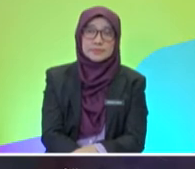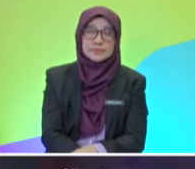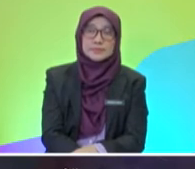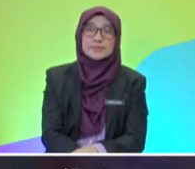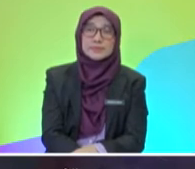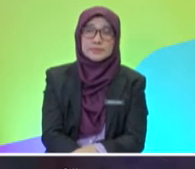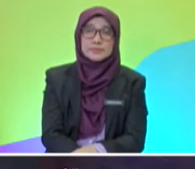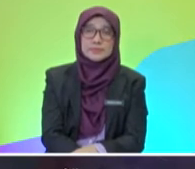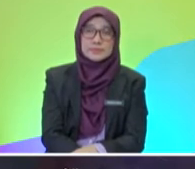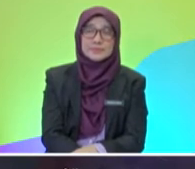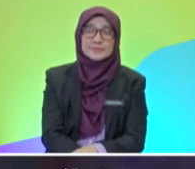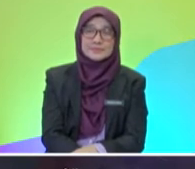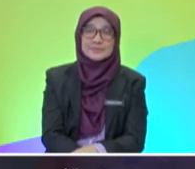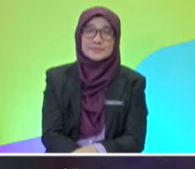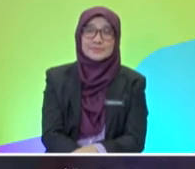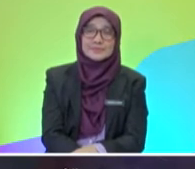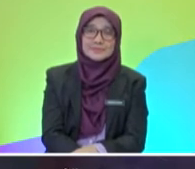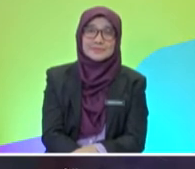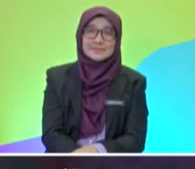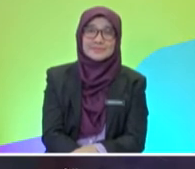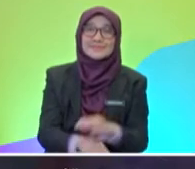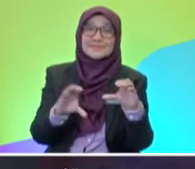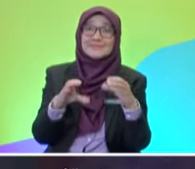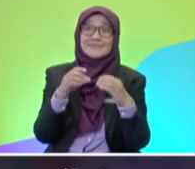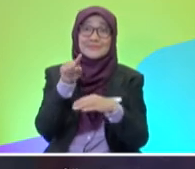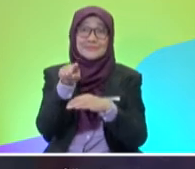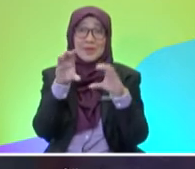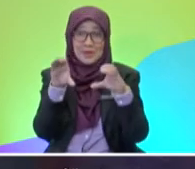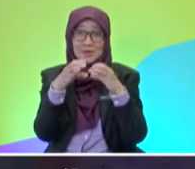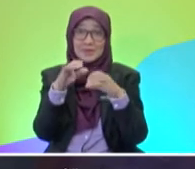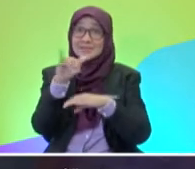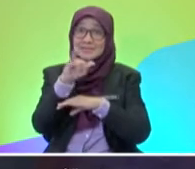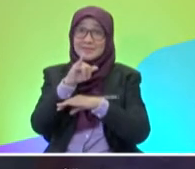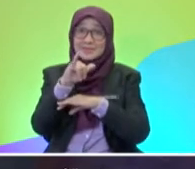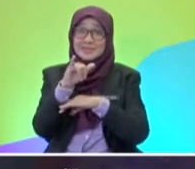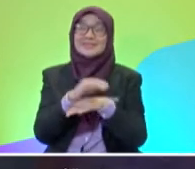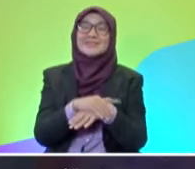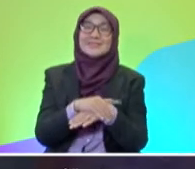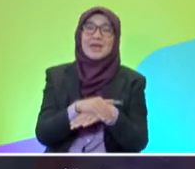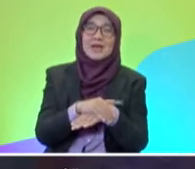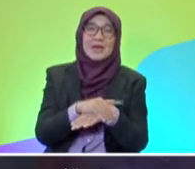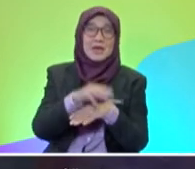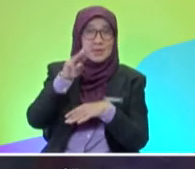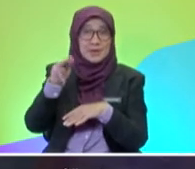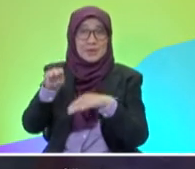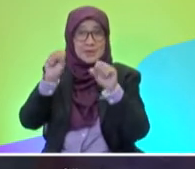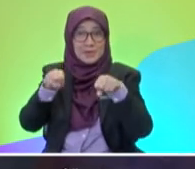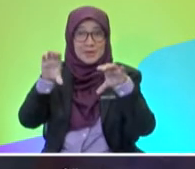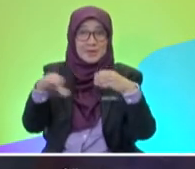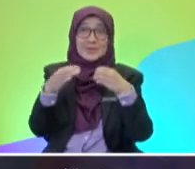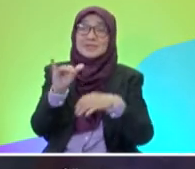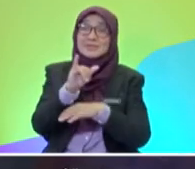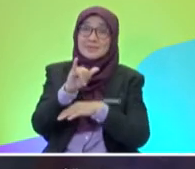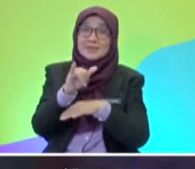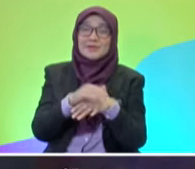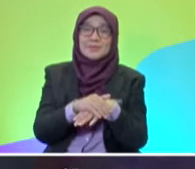one more. How are you all doing at home? Are you all following the steps carefully? You got to follow and it very lastly, carefully. I